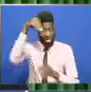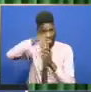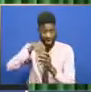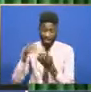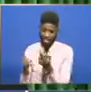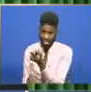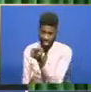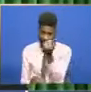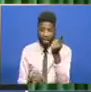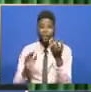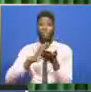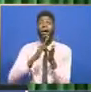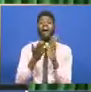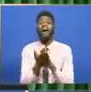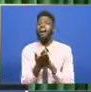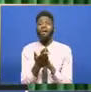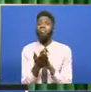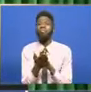into total